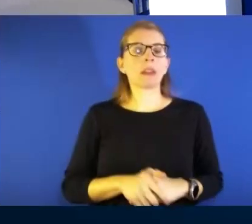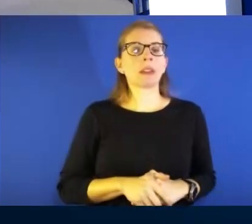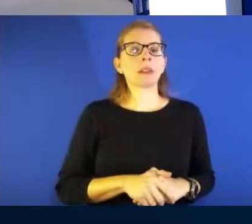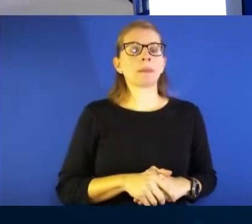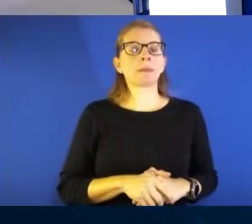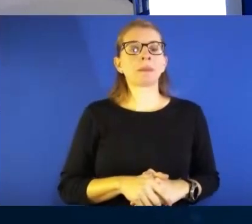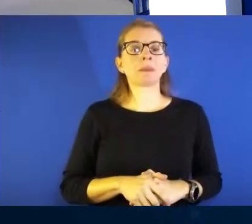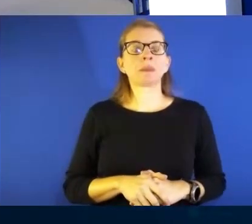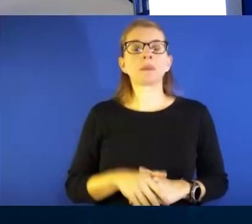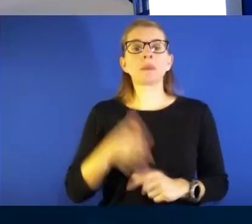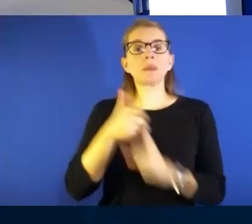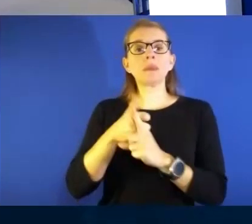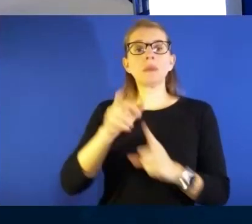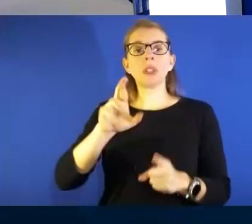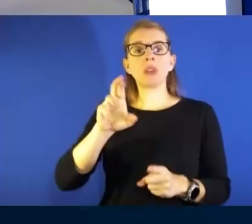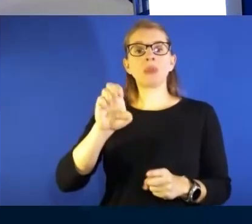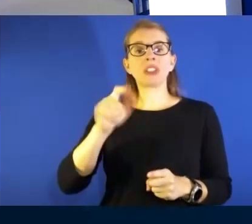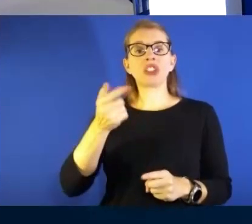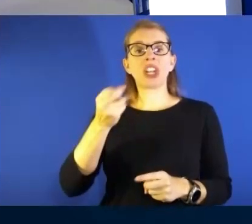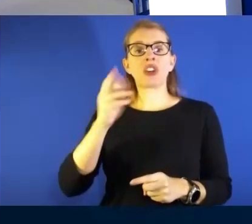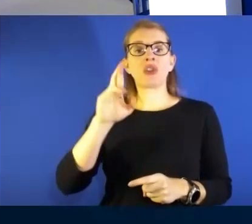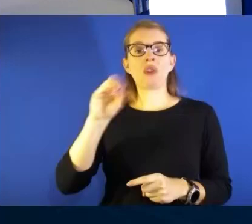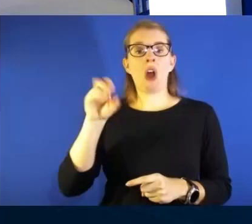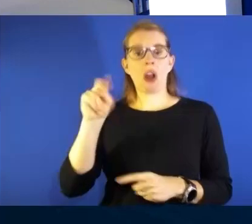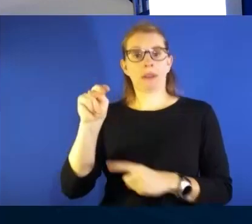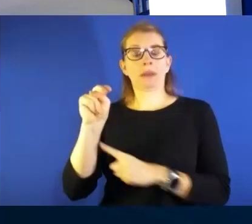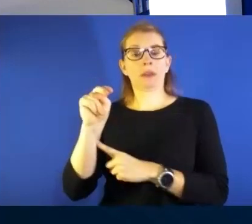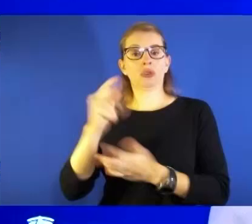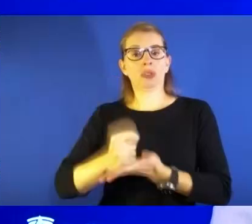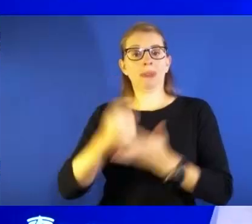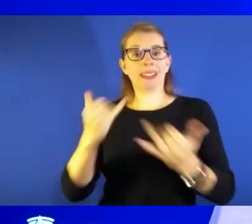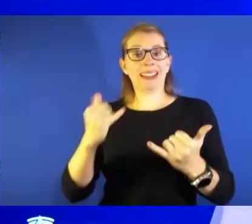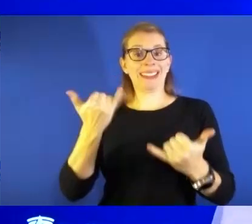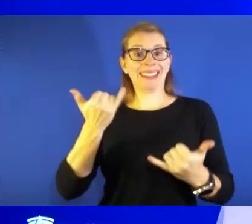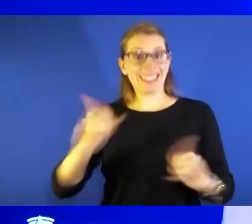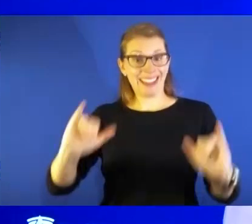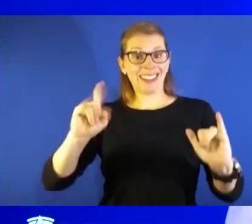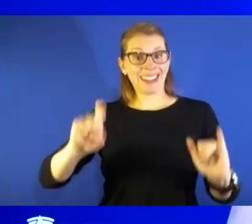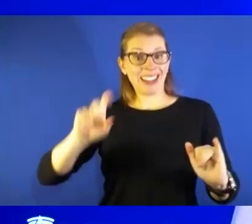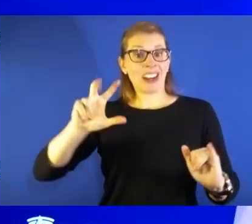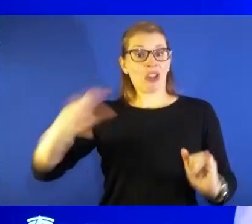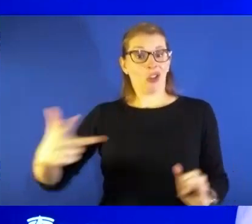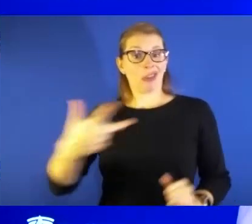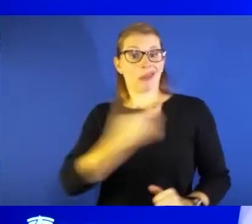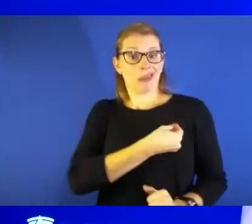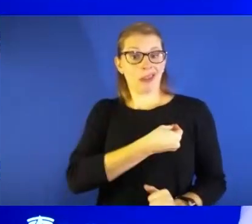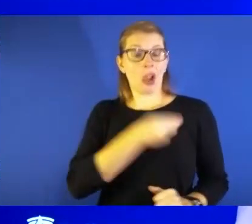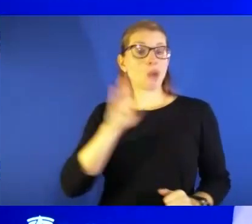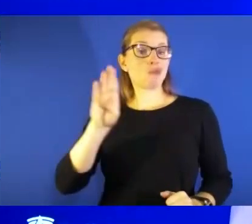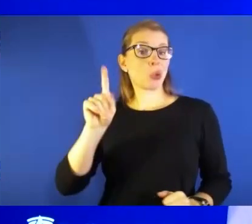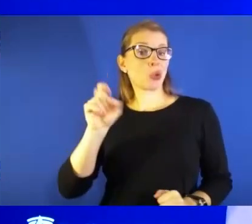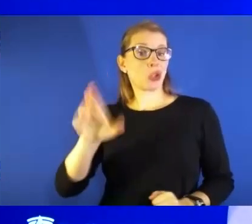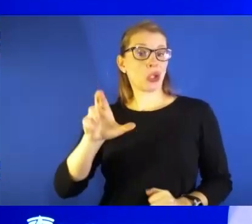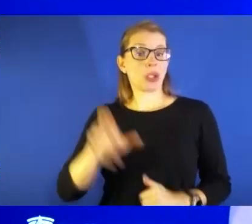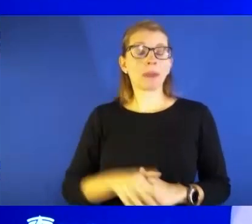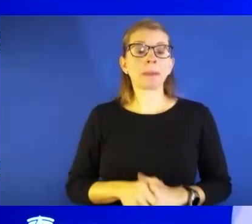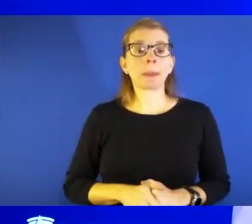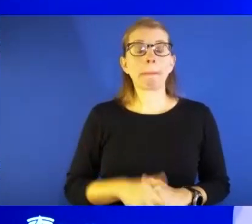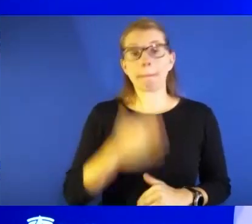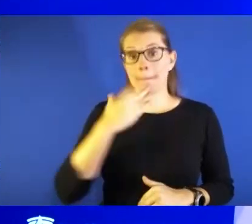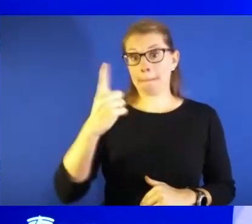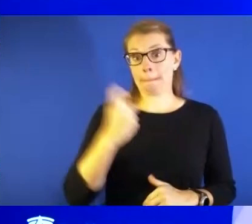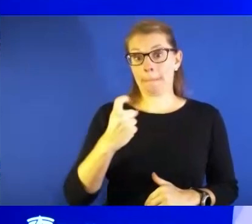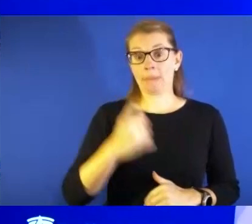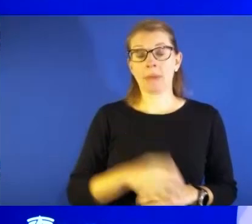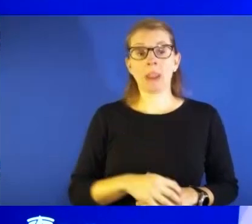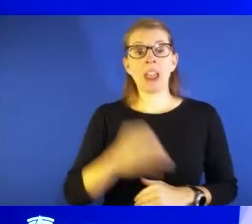treatment today. Does she still need a booster shot? Yeah, so that's a very good question. So if you're asking if you need a